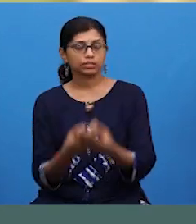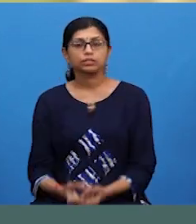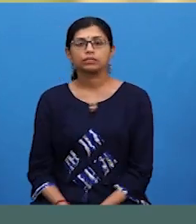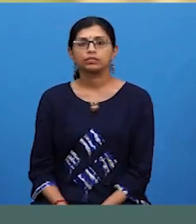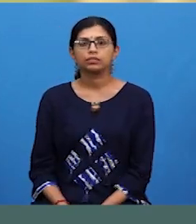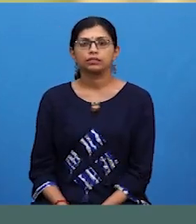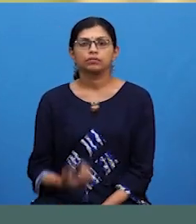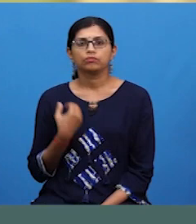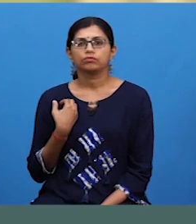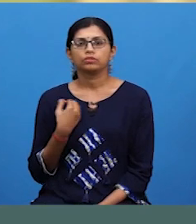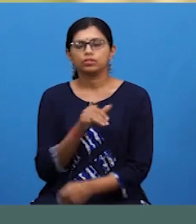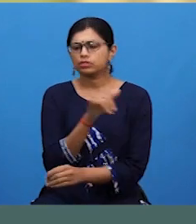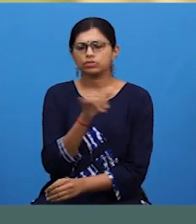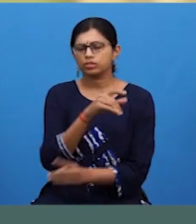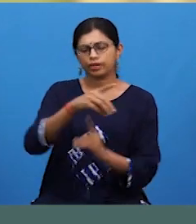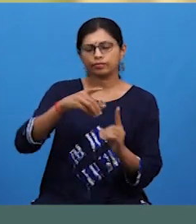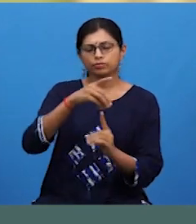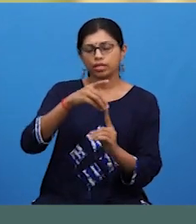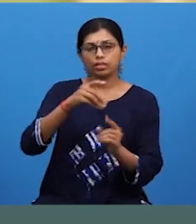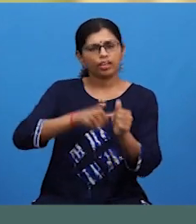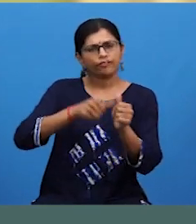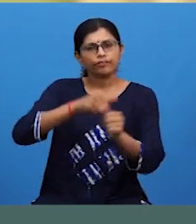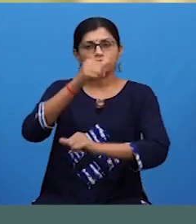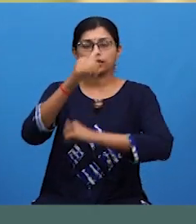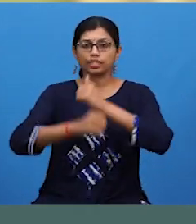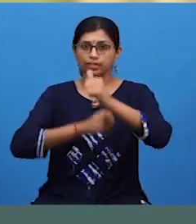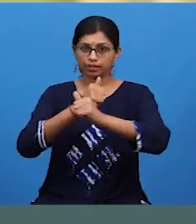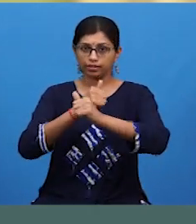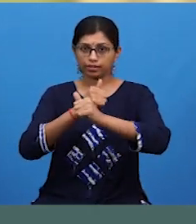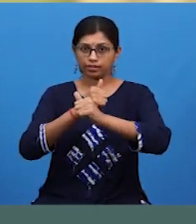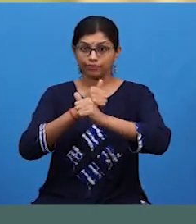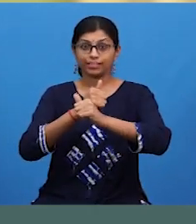exact fixed dates every year. For example,